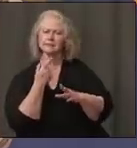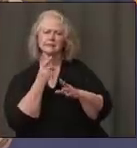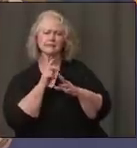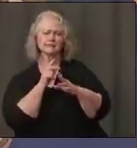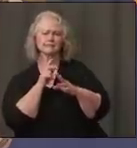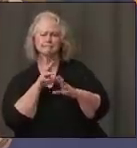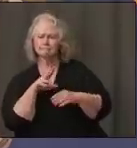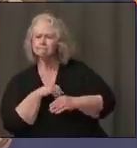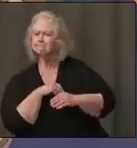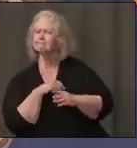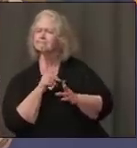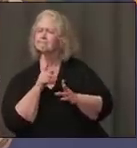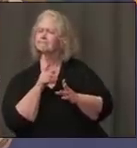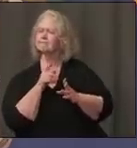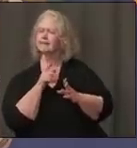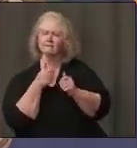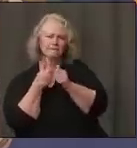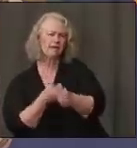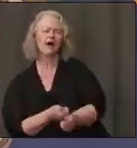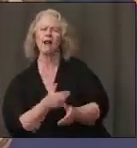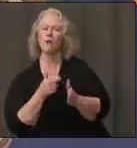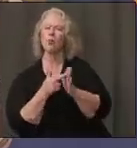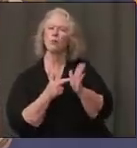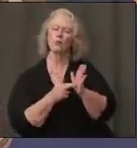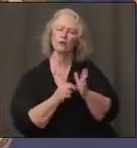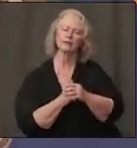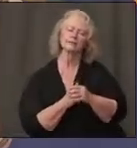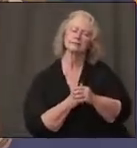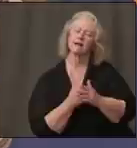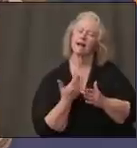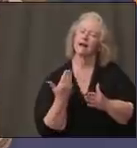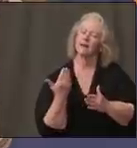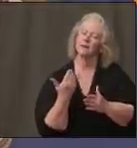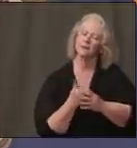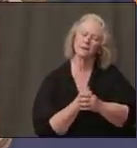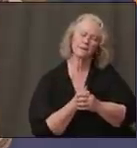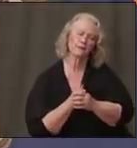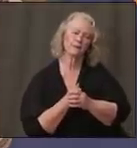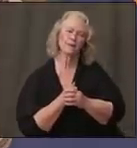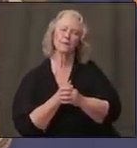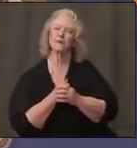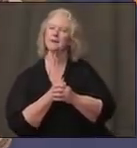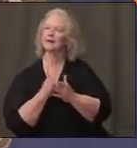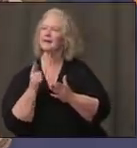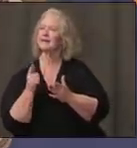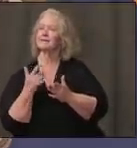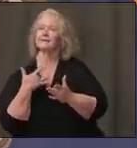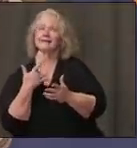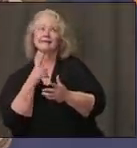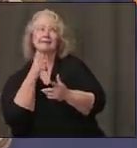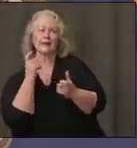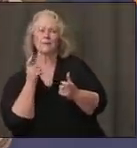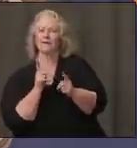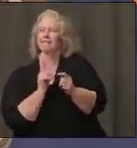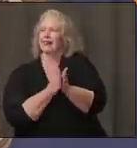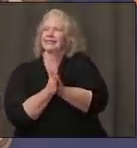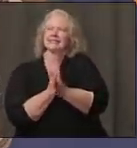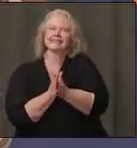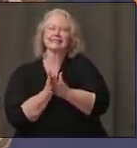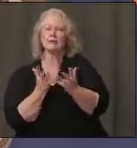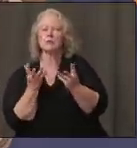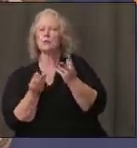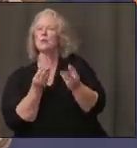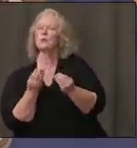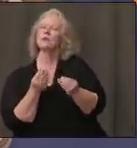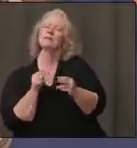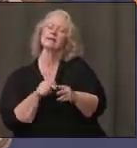our safe store rules. And I know it's getting summary out there and people are feeling a little frisky, but it's really important